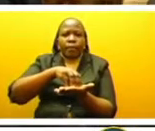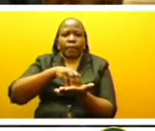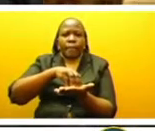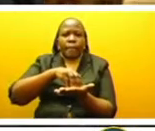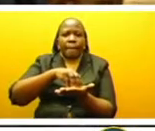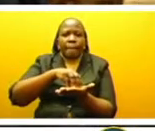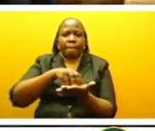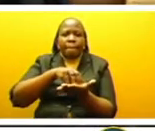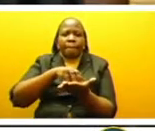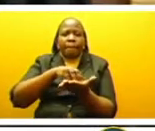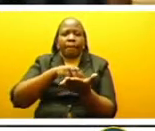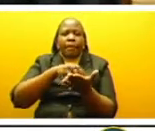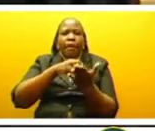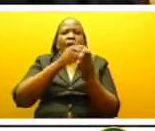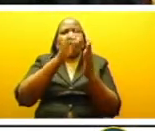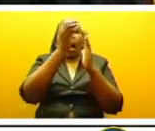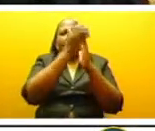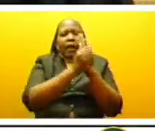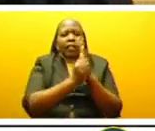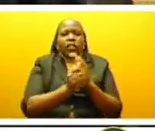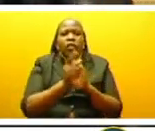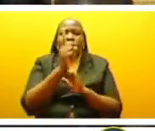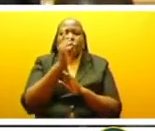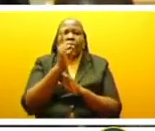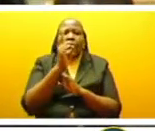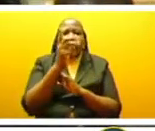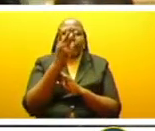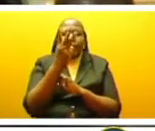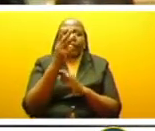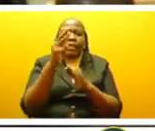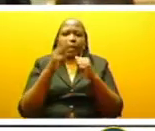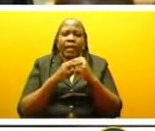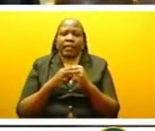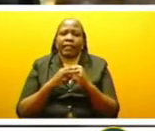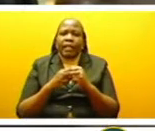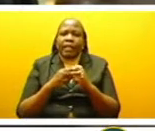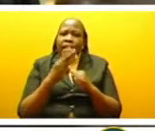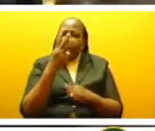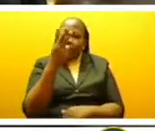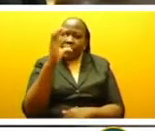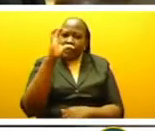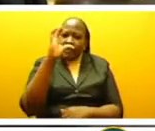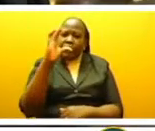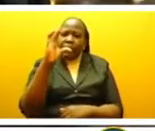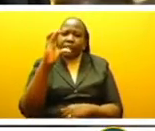Article 138, 3C was fully satisfied.